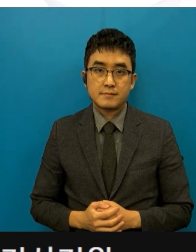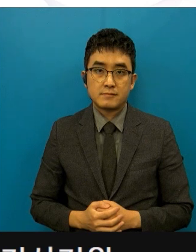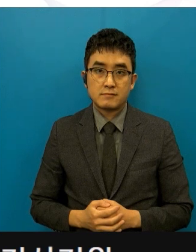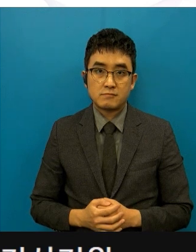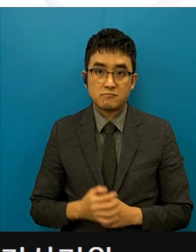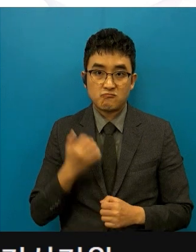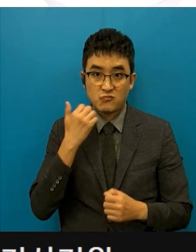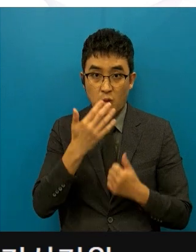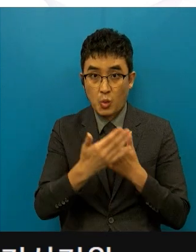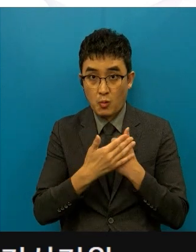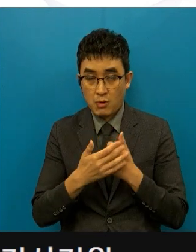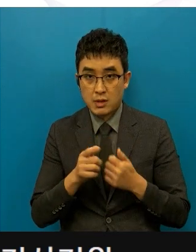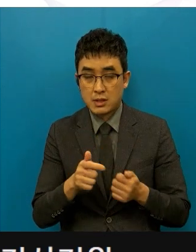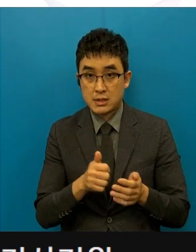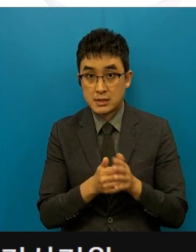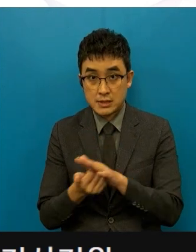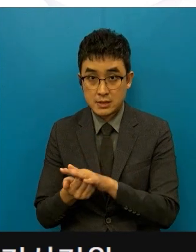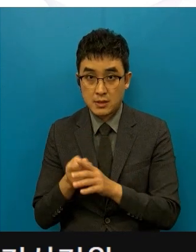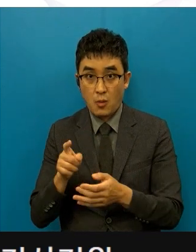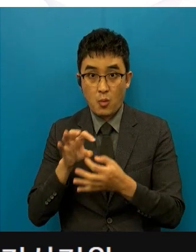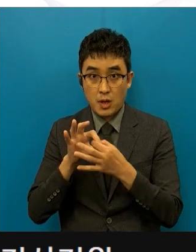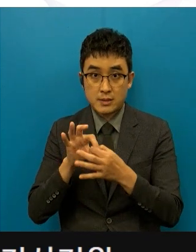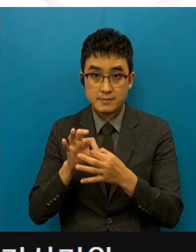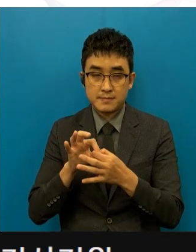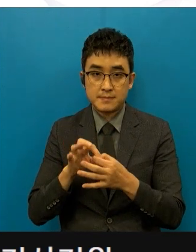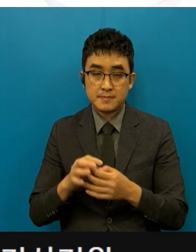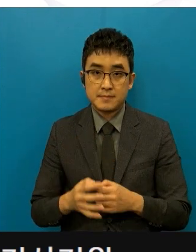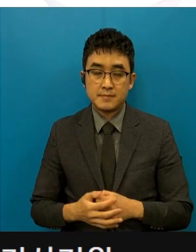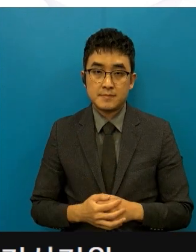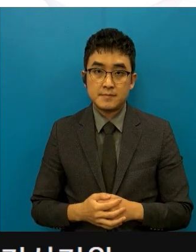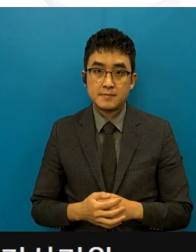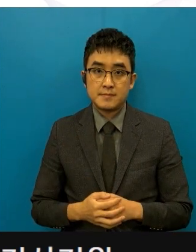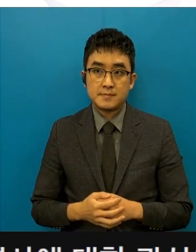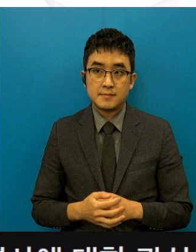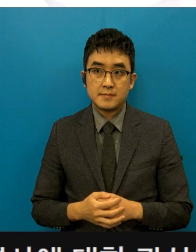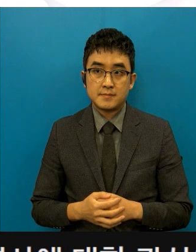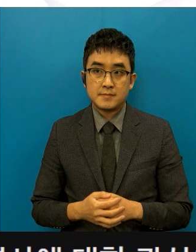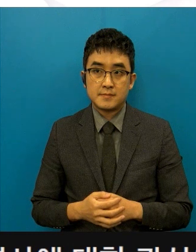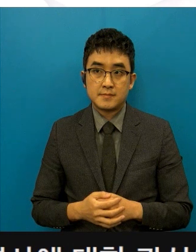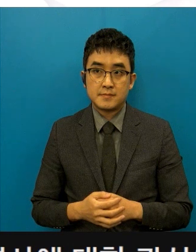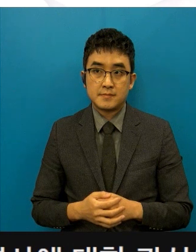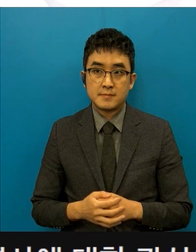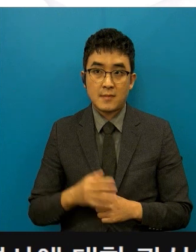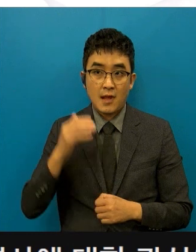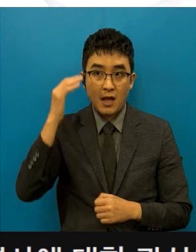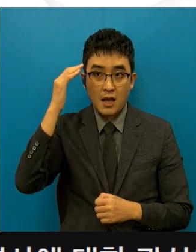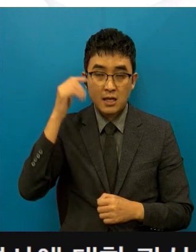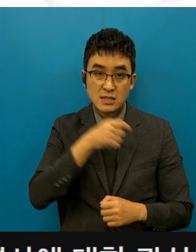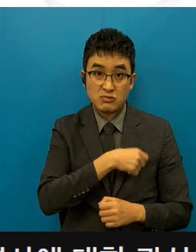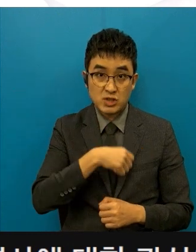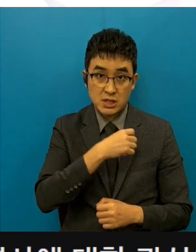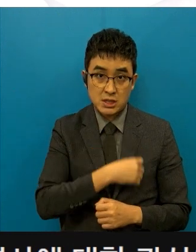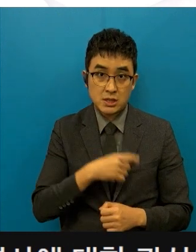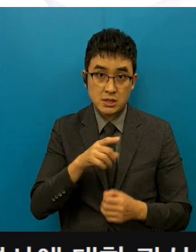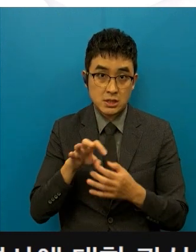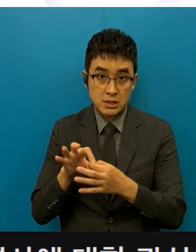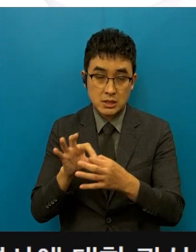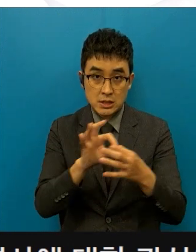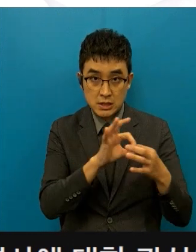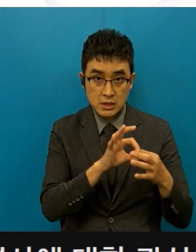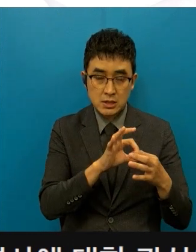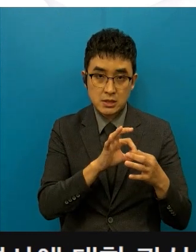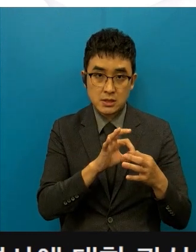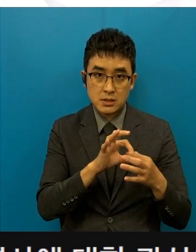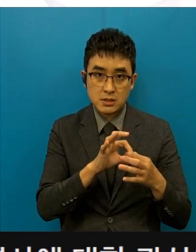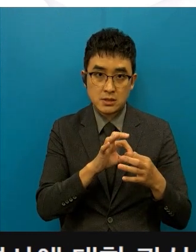Professor Kaycan. Particularly, assisted suicide as a dignified death has been raised